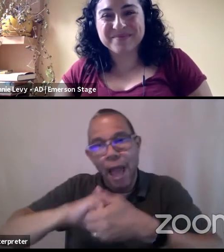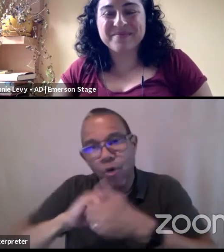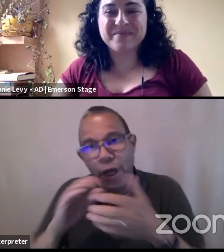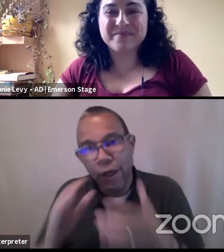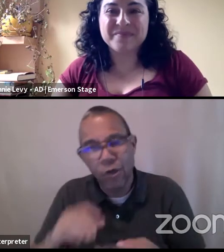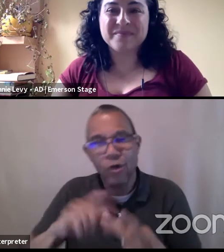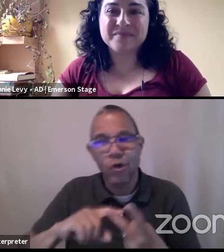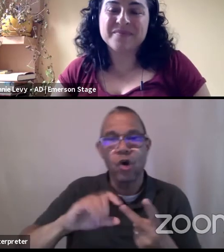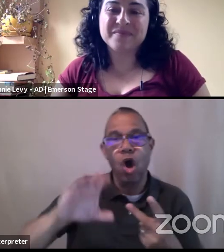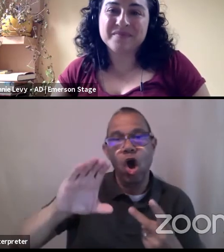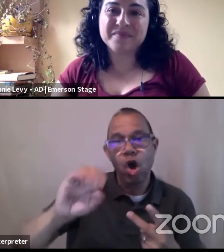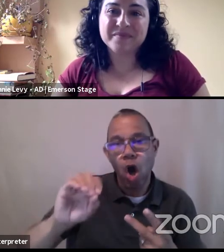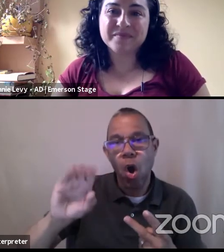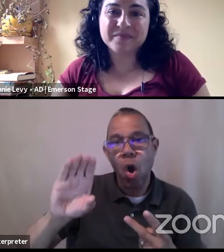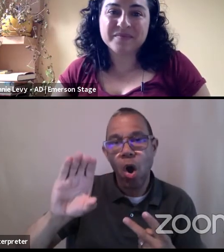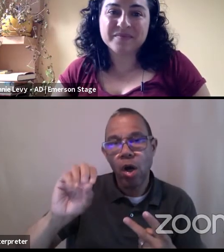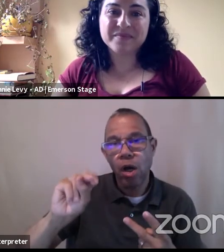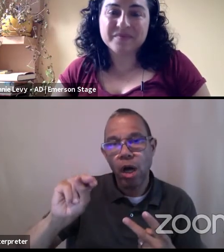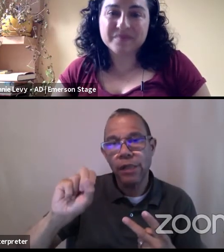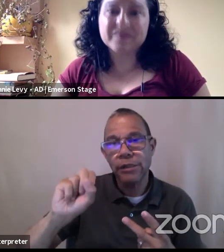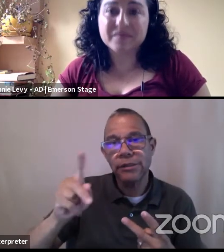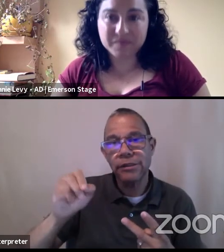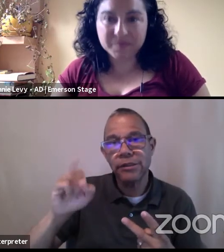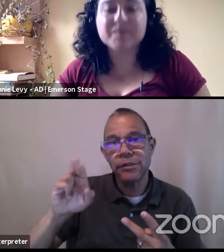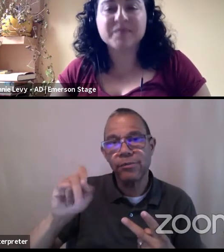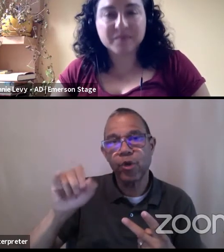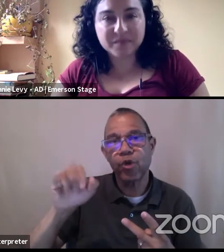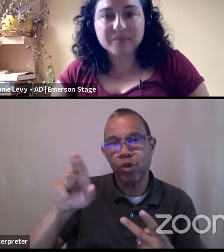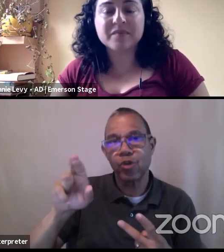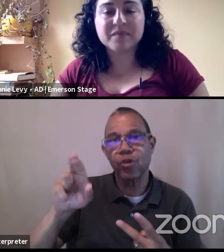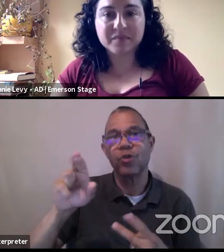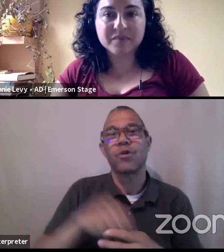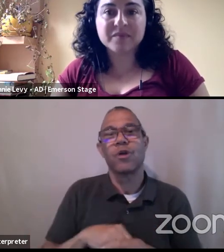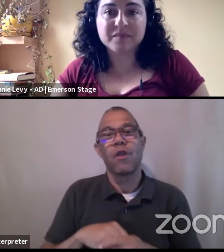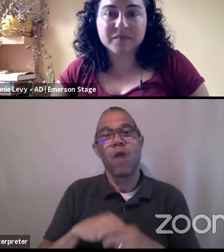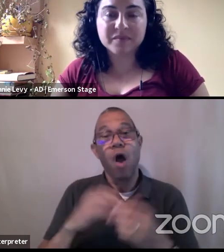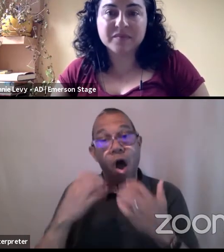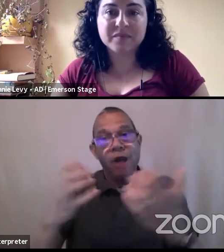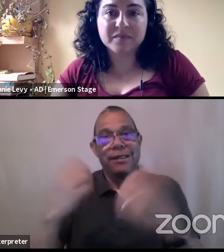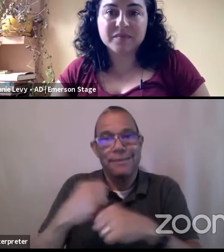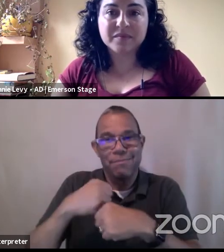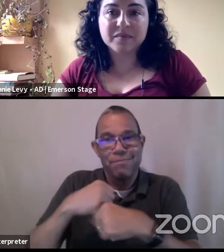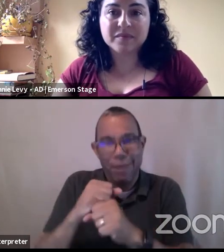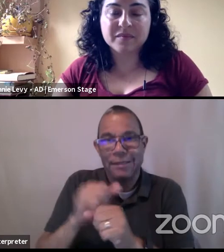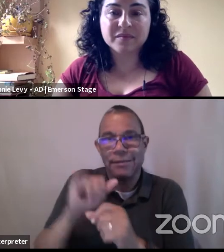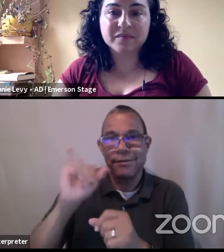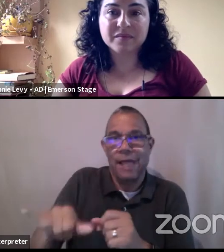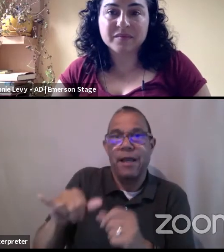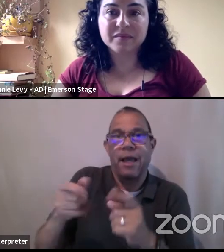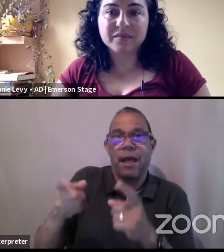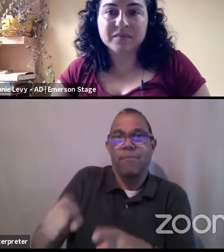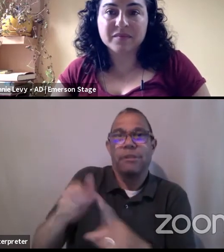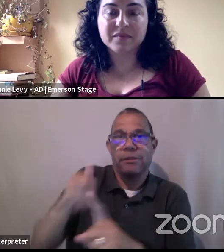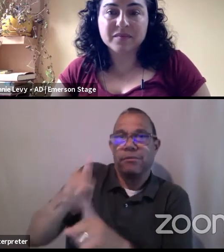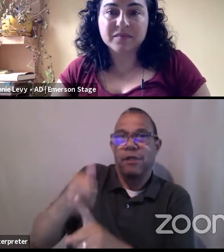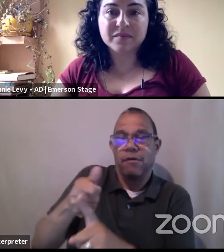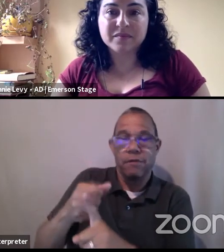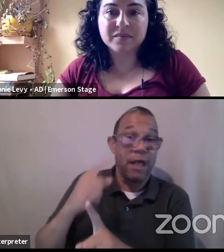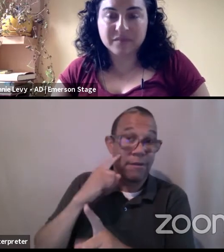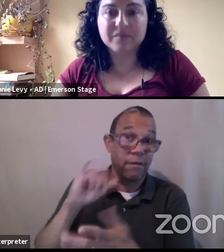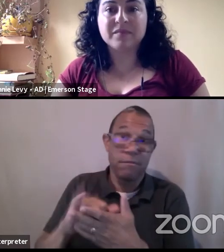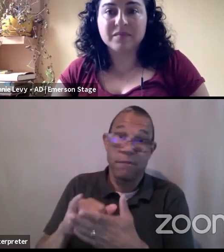of the piece where they make the piece, the audience make the piece. And I think it's a general, generally what's